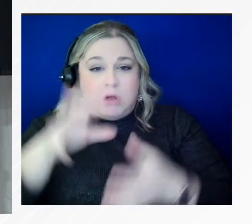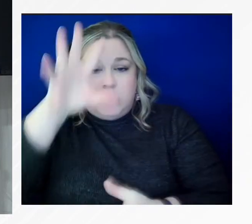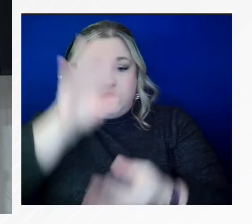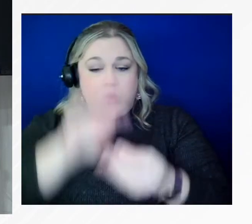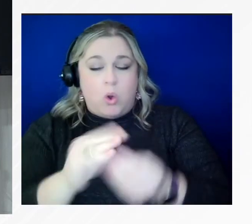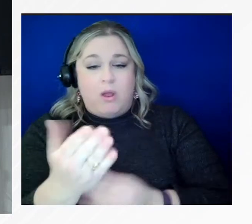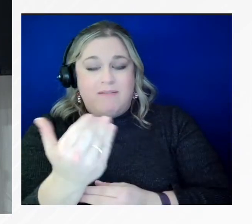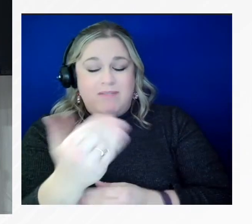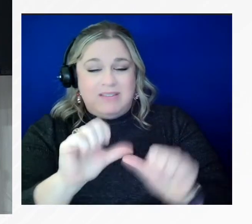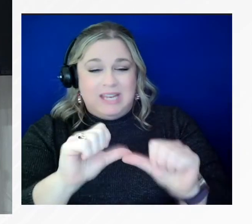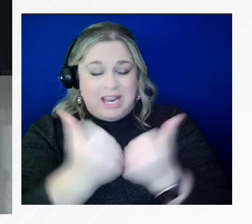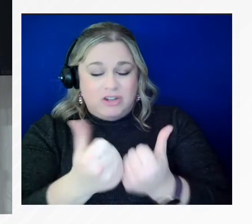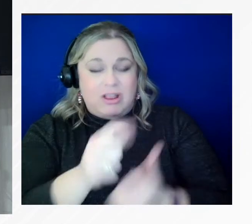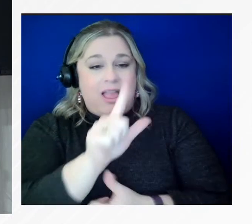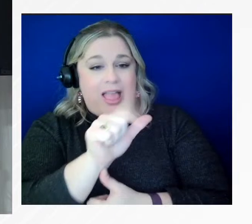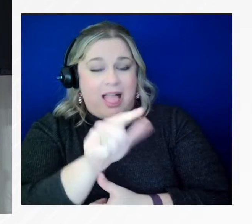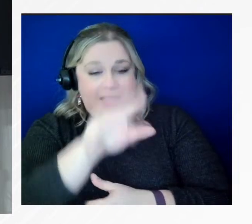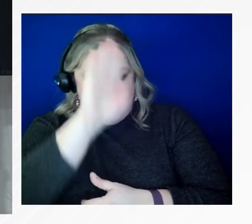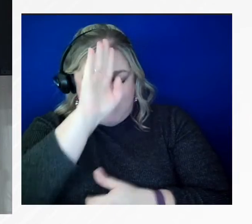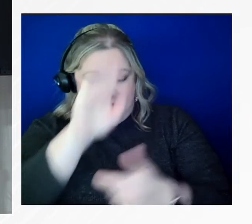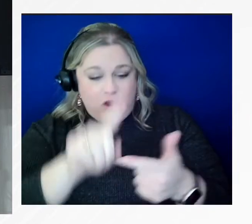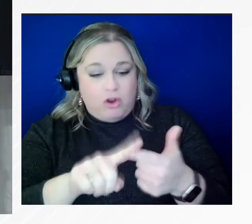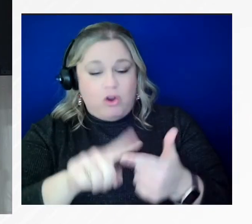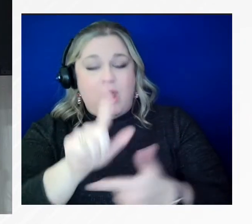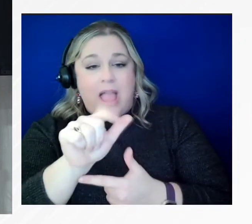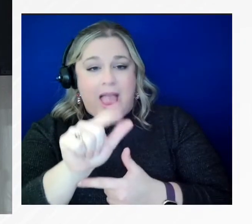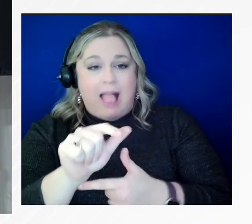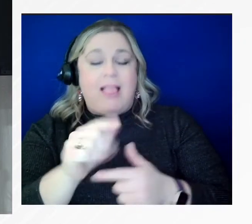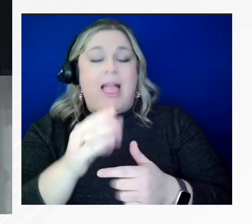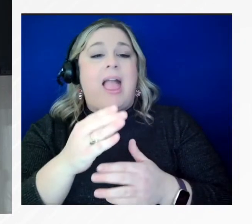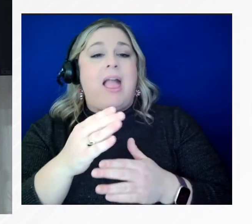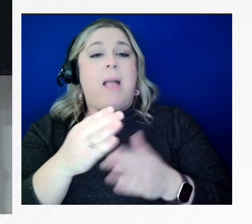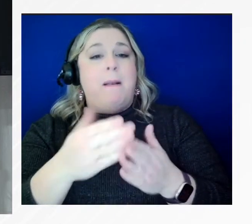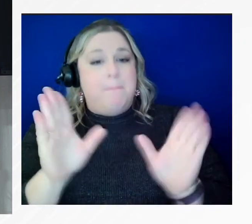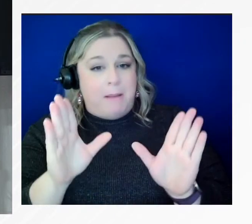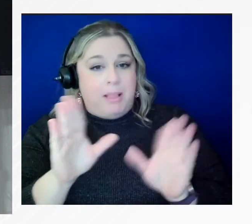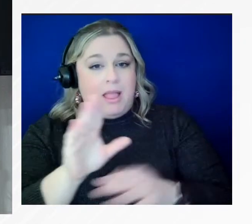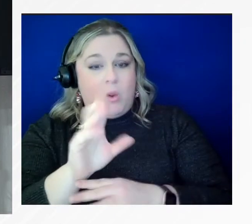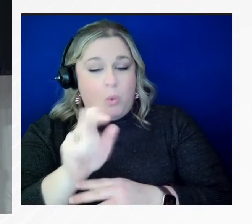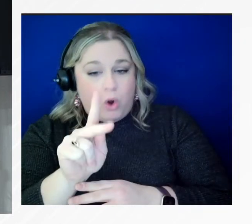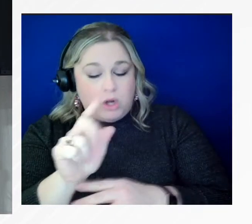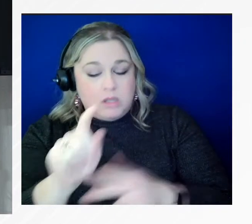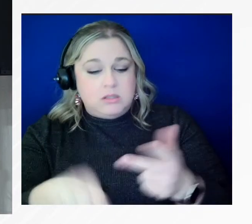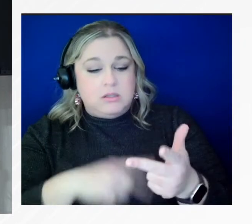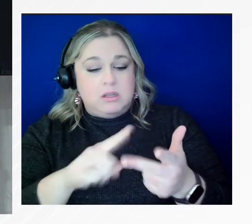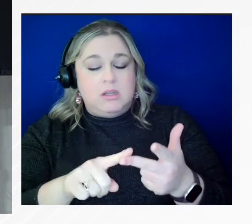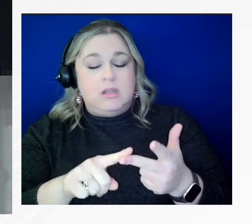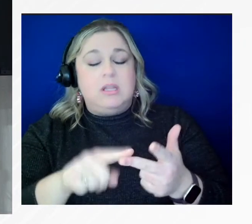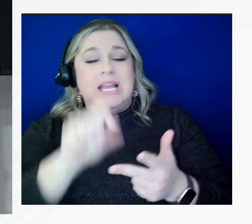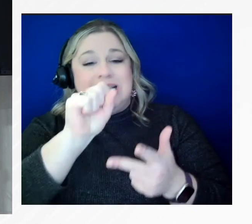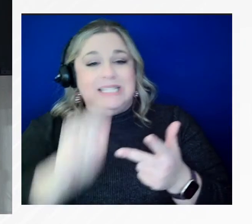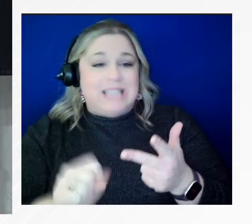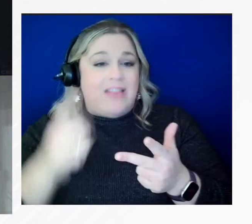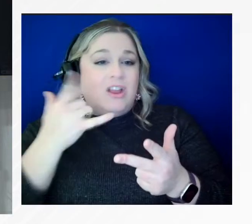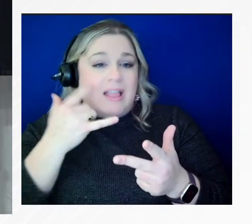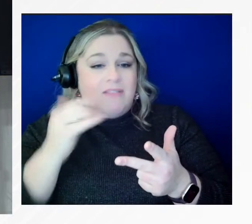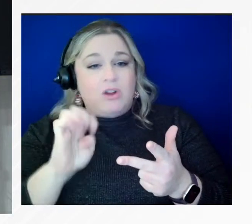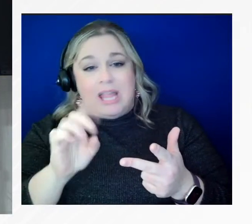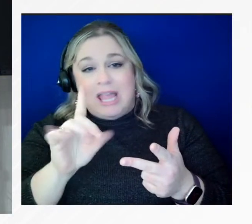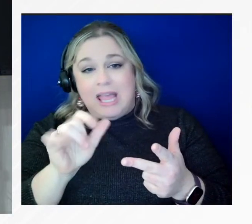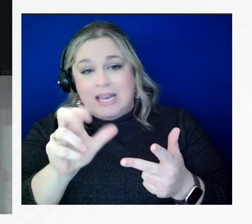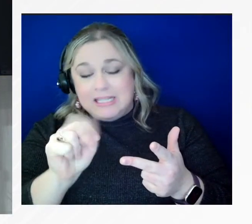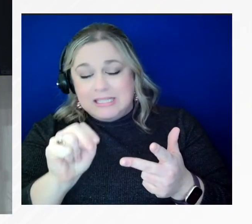Angeles Fire and Los Angeles County Public Works, Southern California Edison, to provide